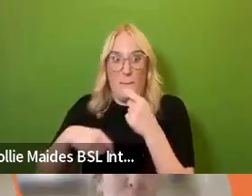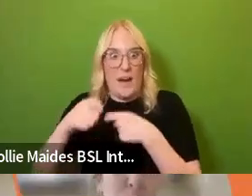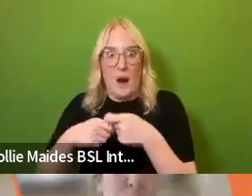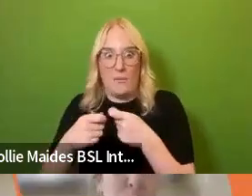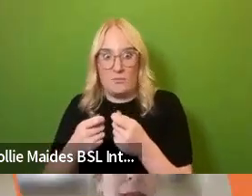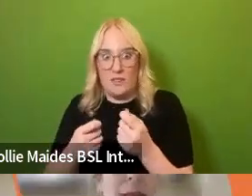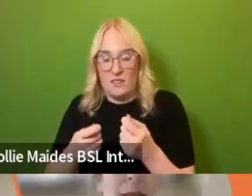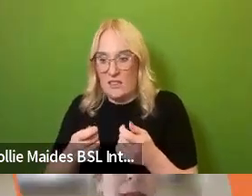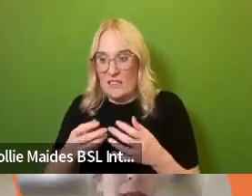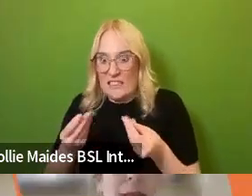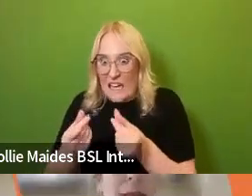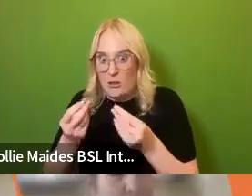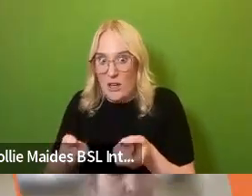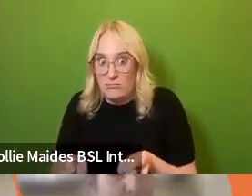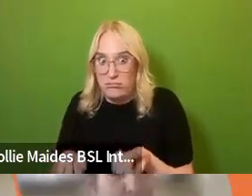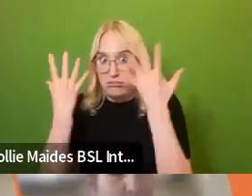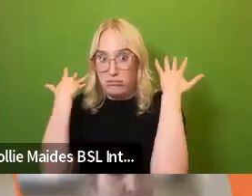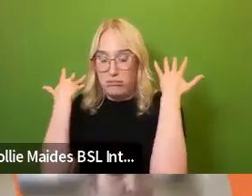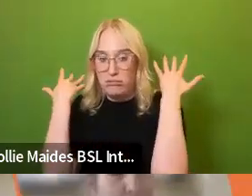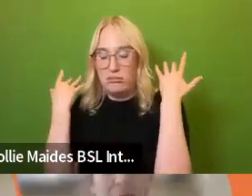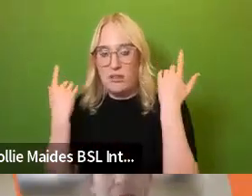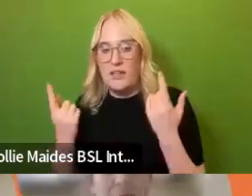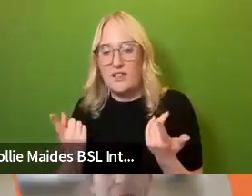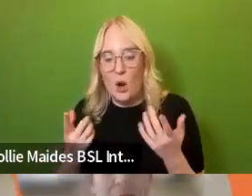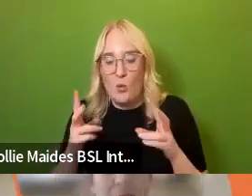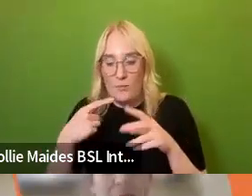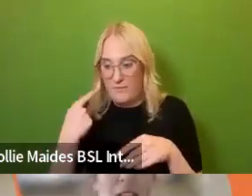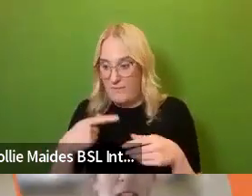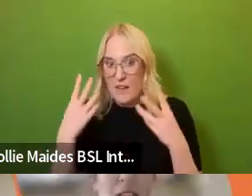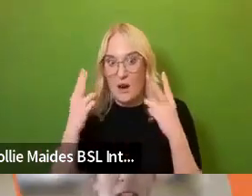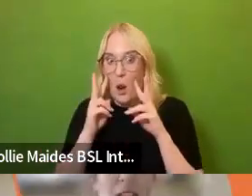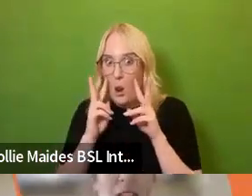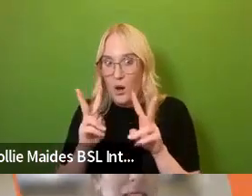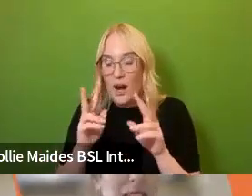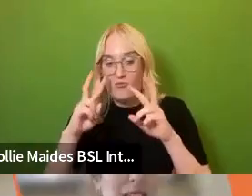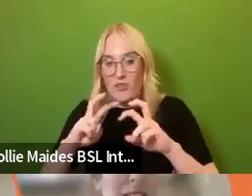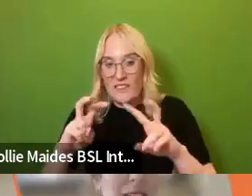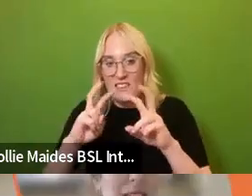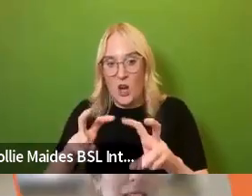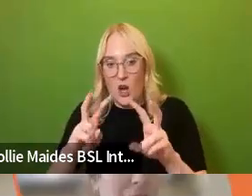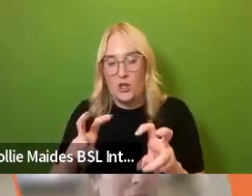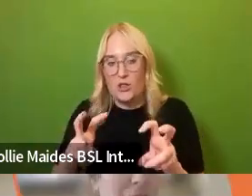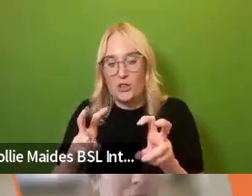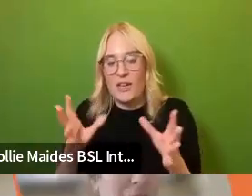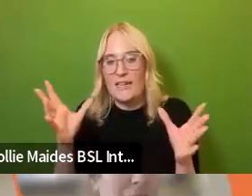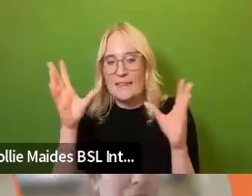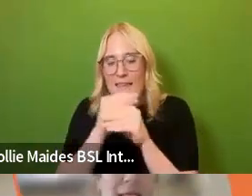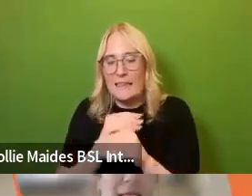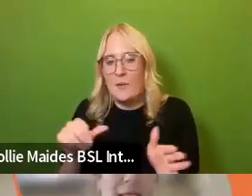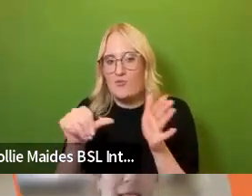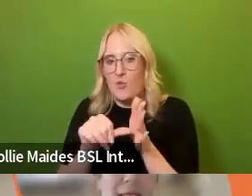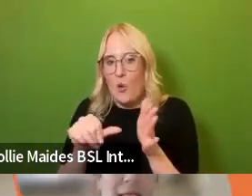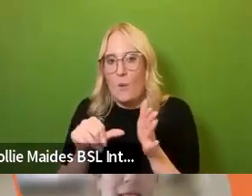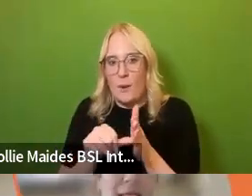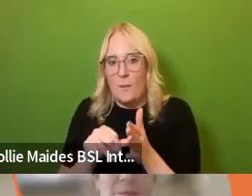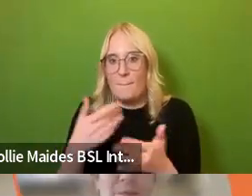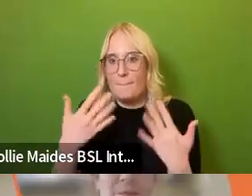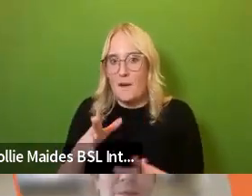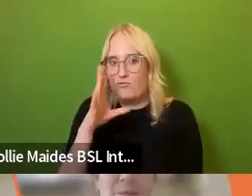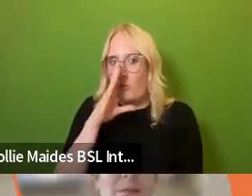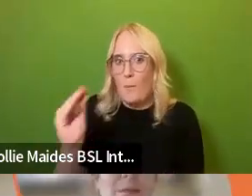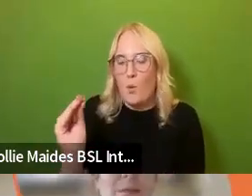overload. So research shows us that sleep challenges are reported in up to 80% of autistic